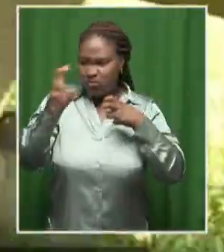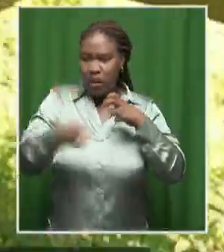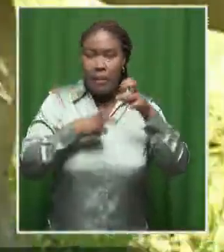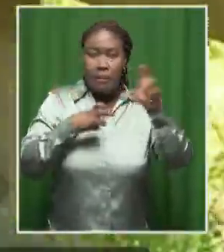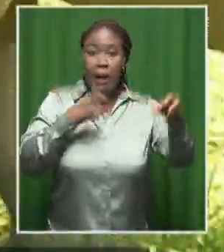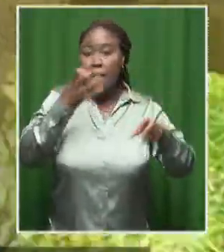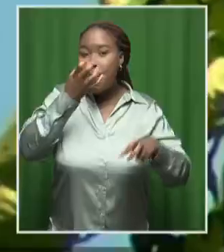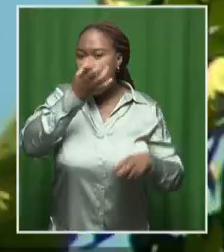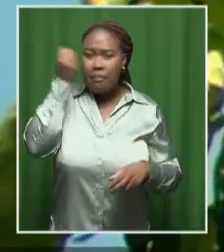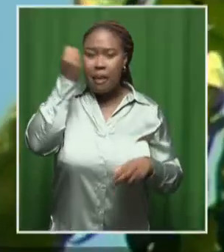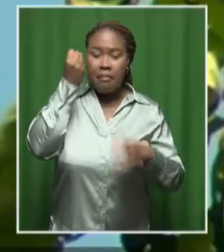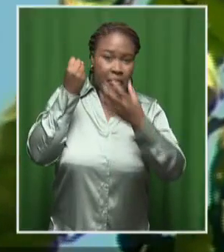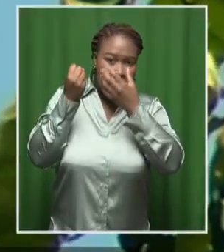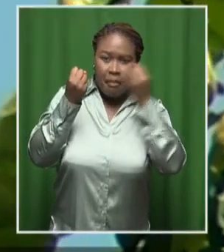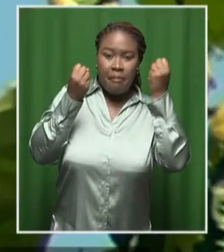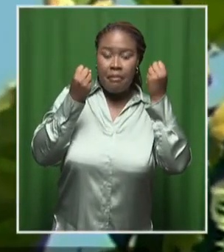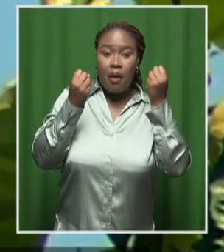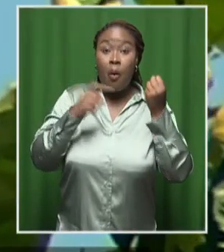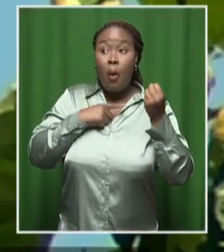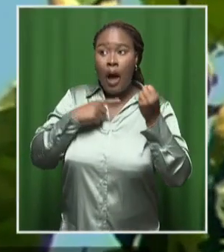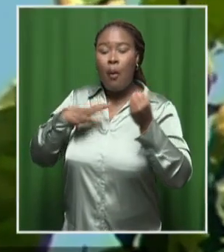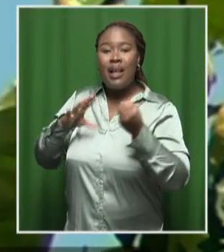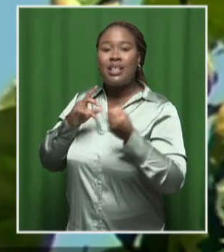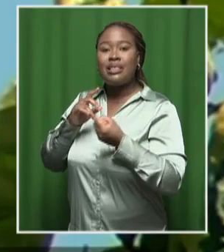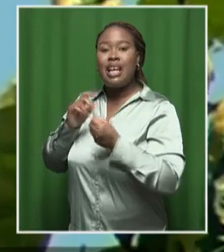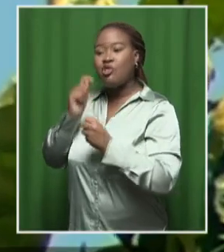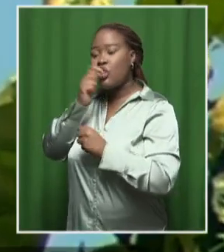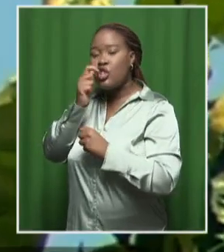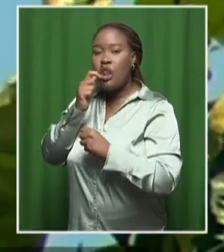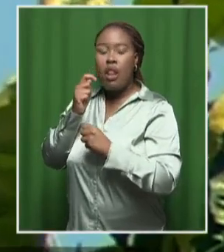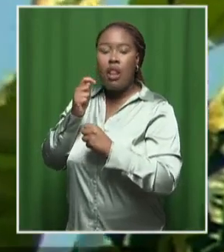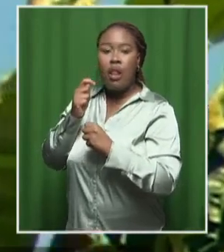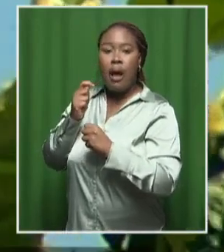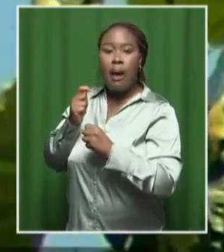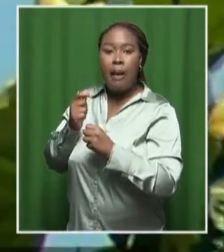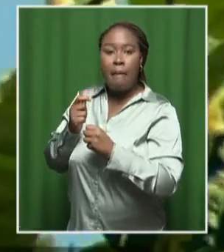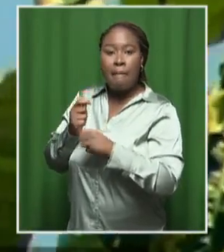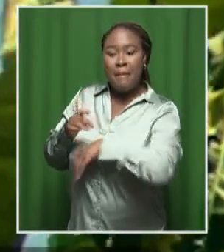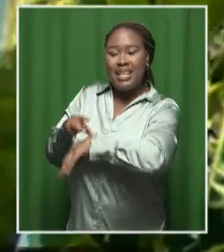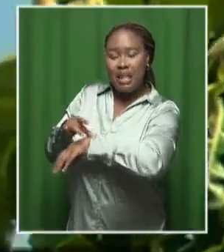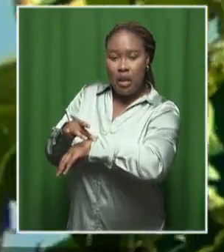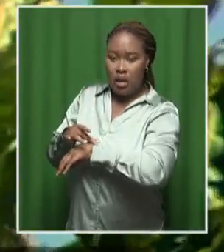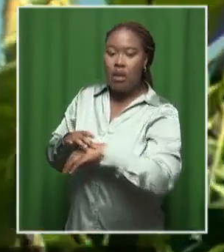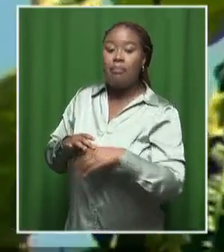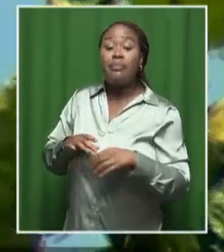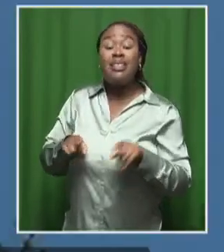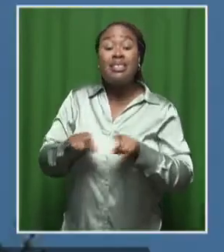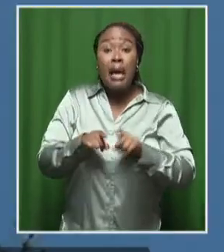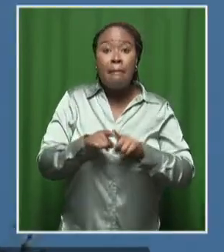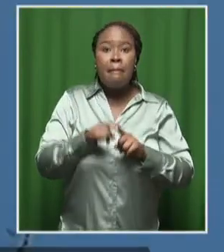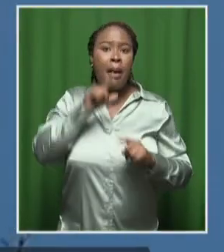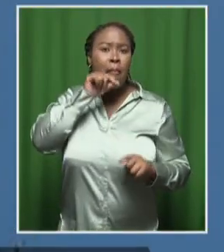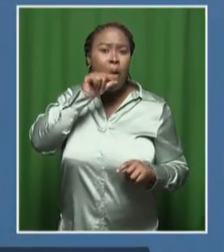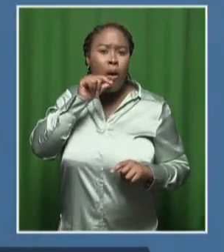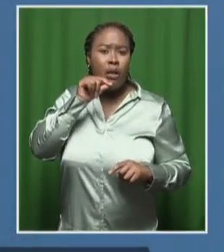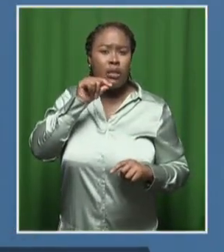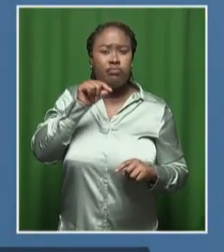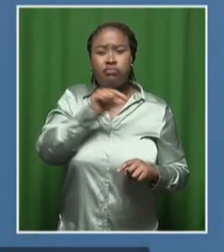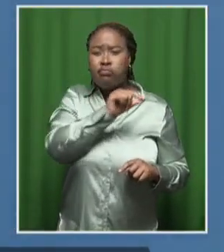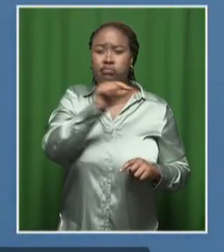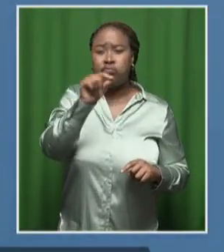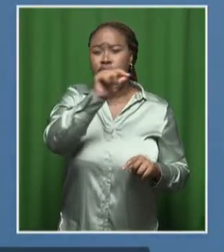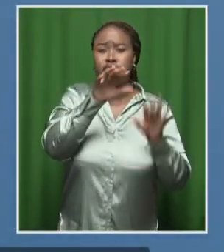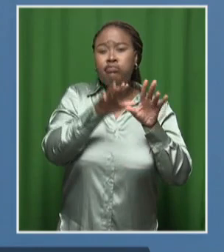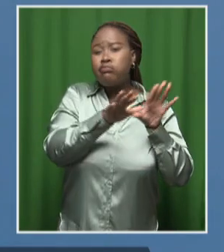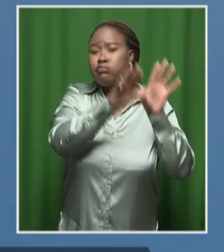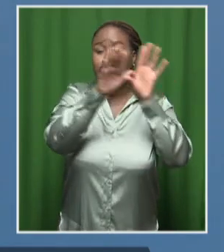for investment. The country also has some of the world's most majestic vulture species, but with the